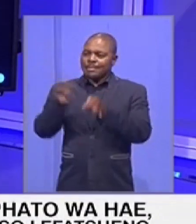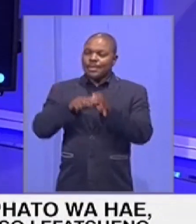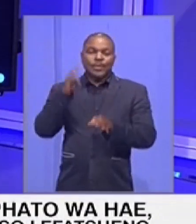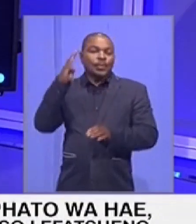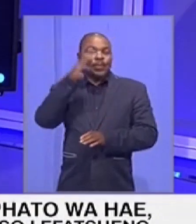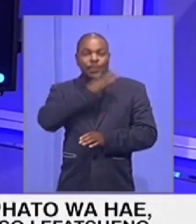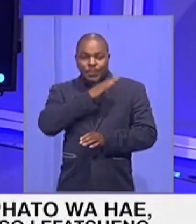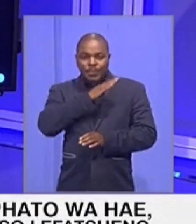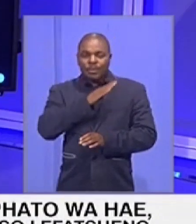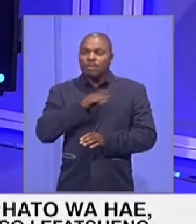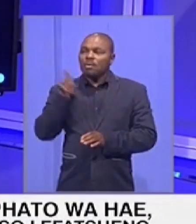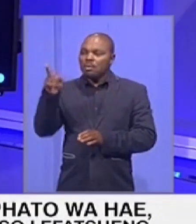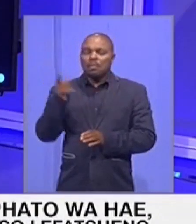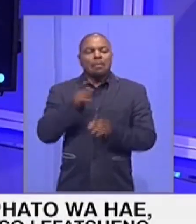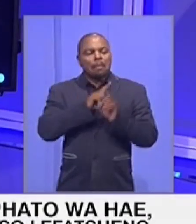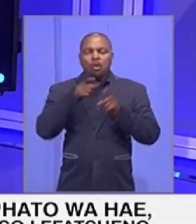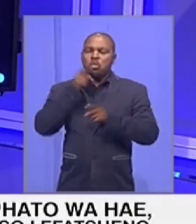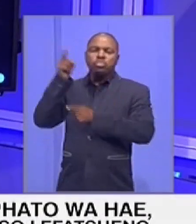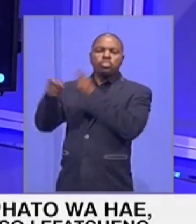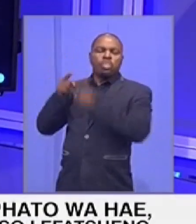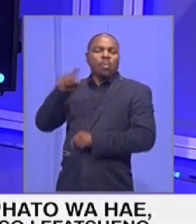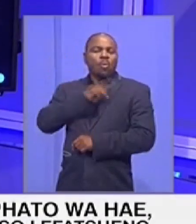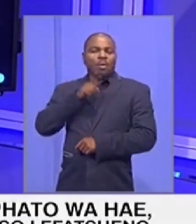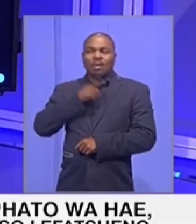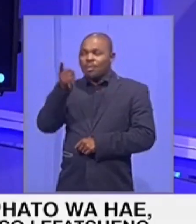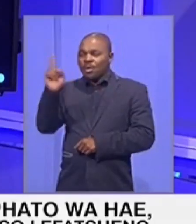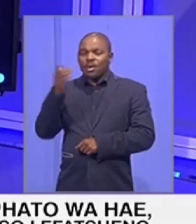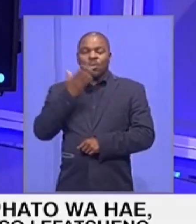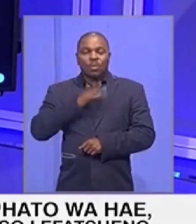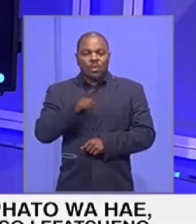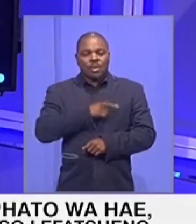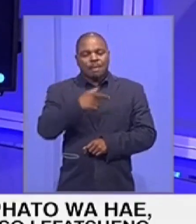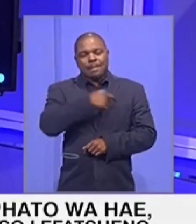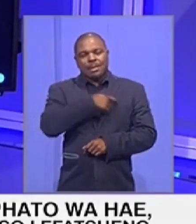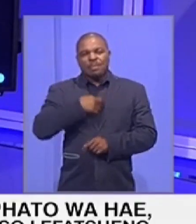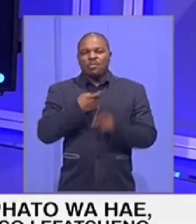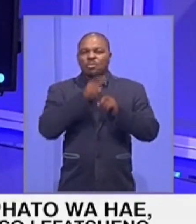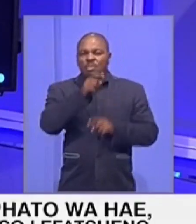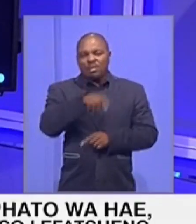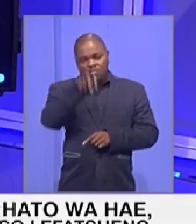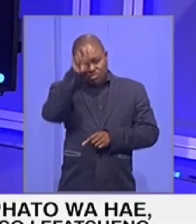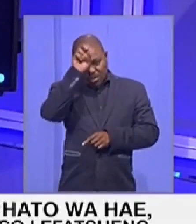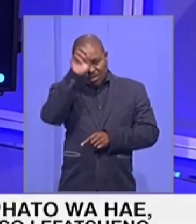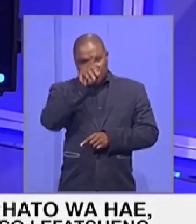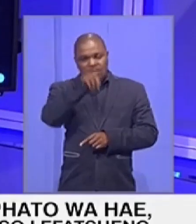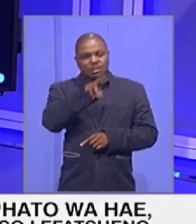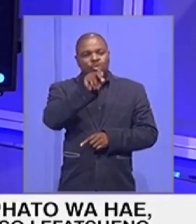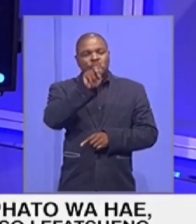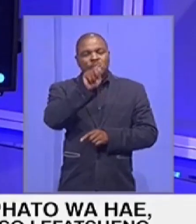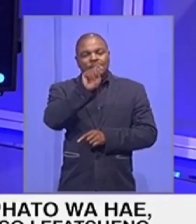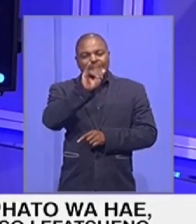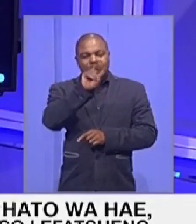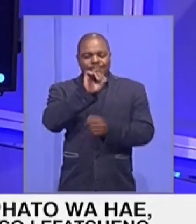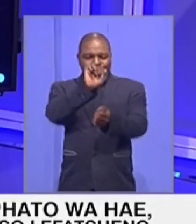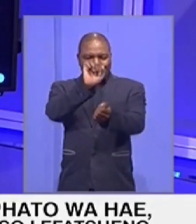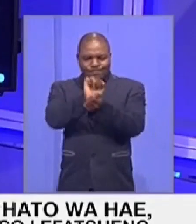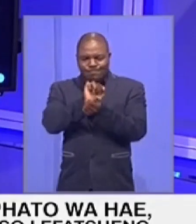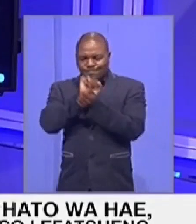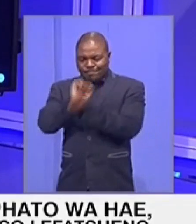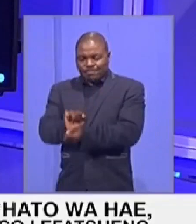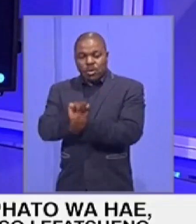hore ICC tse tsitlaletseng tlheng ya hore mo president wa Russia Vladimir Putin a tshwarwe mme a nehelwe ICC. Gingwapo o